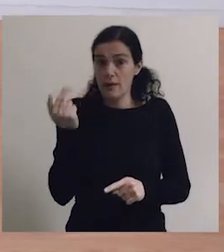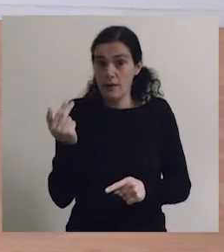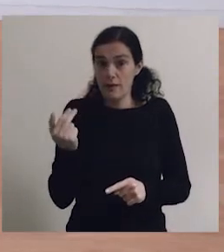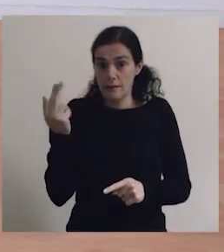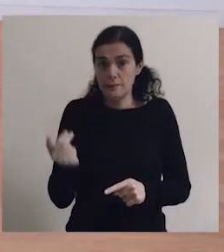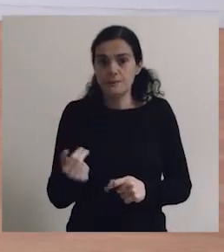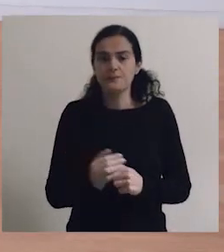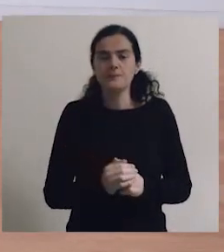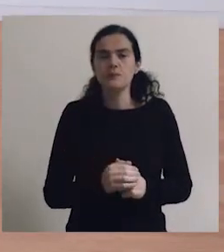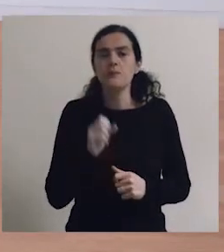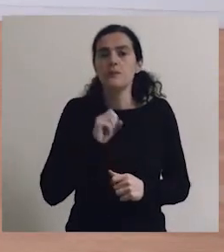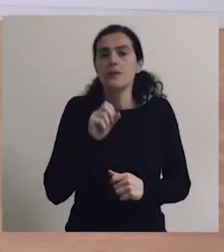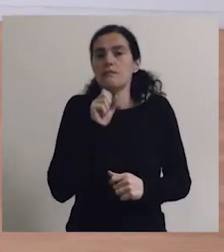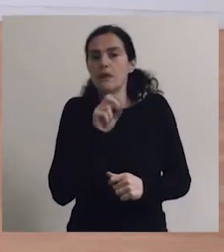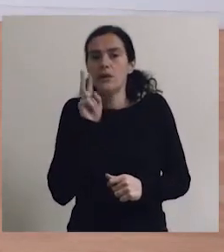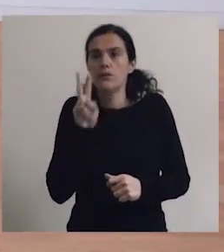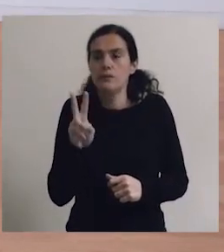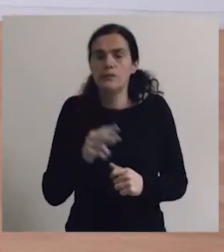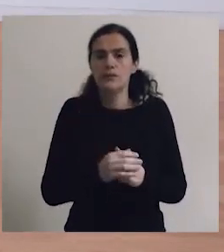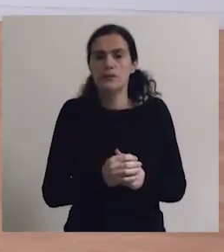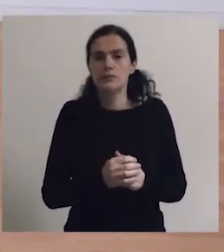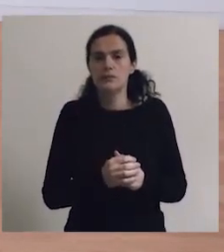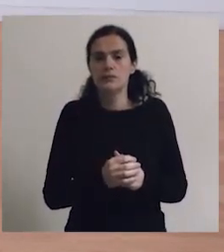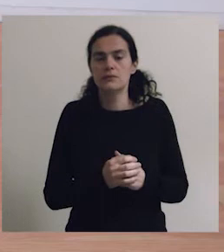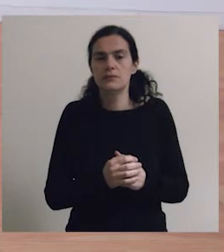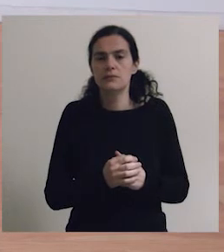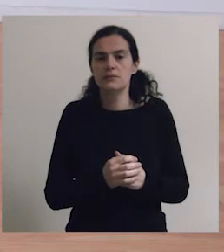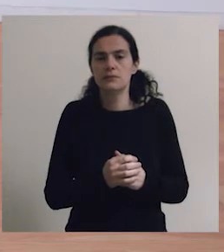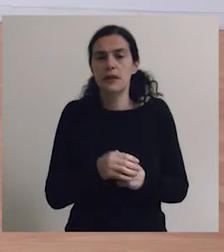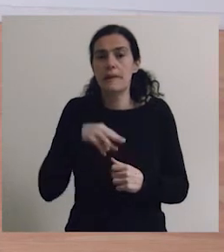painting, actually, whether you look at